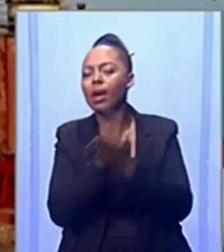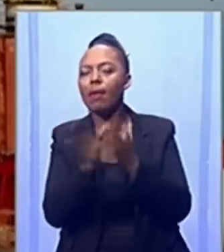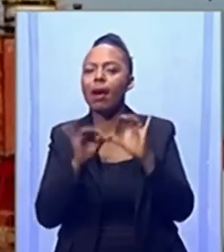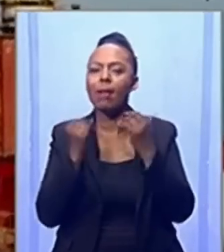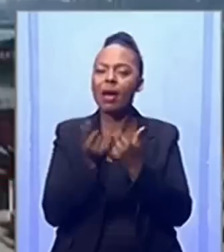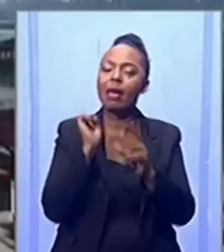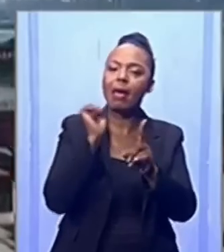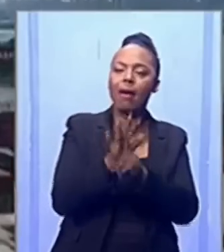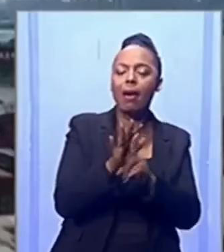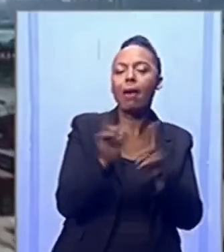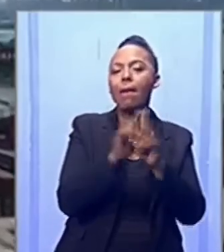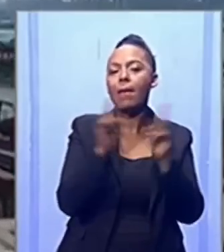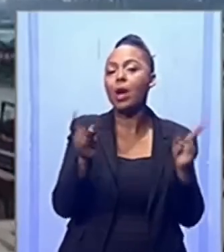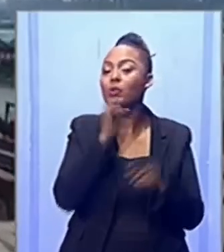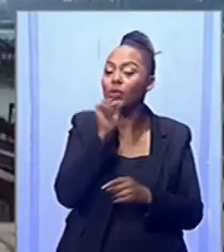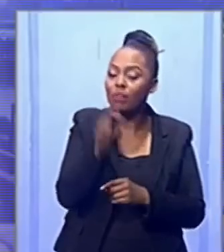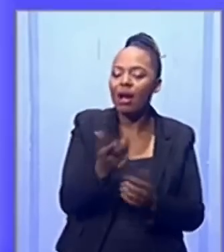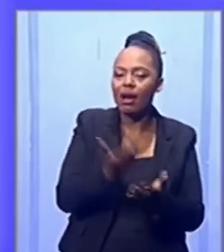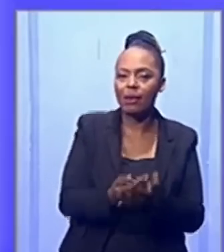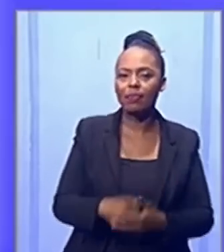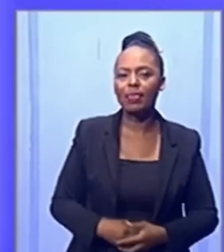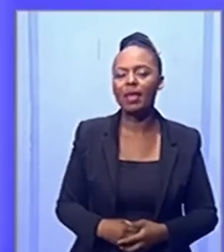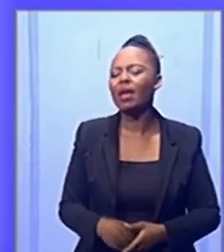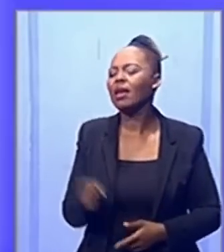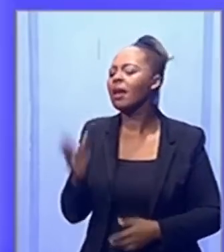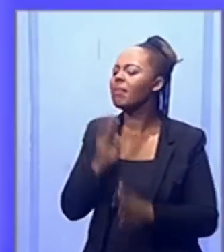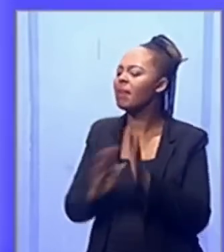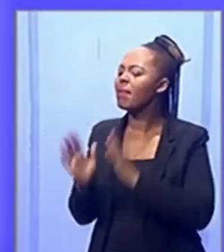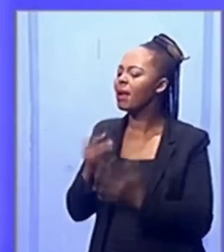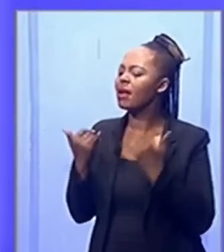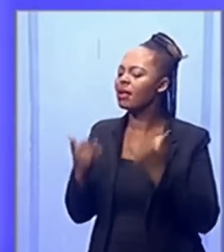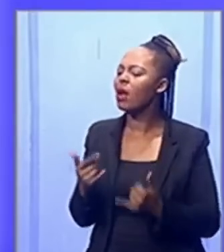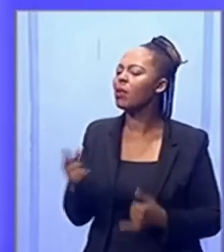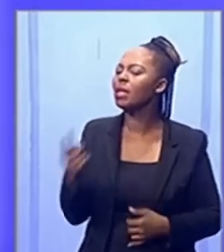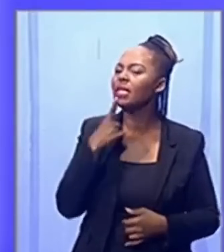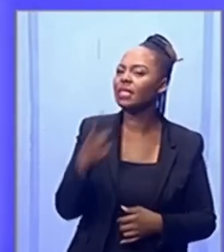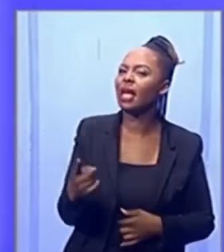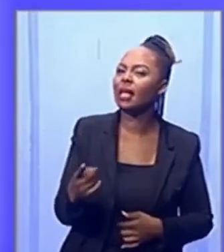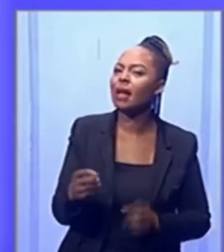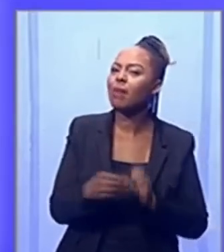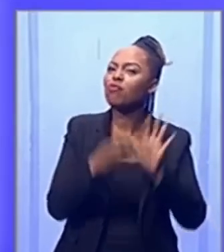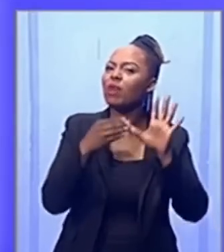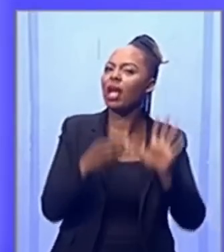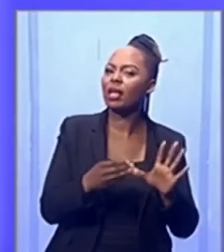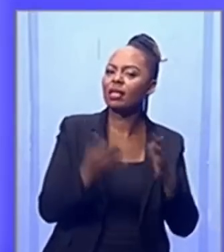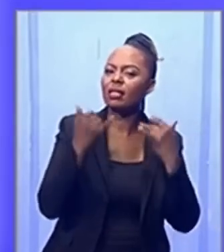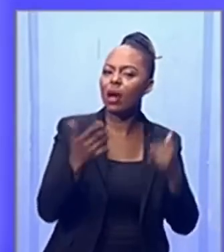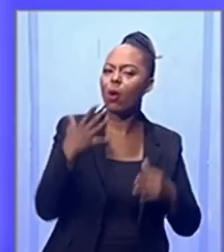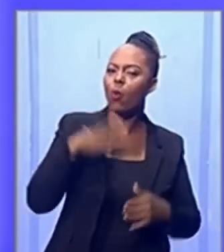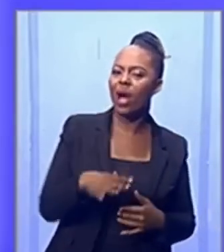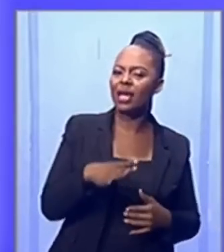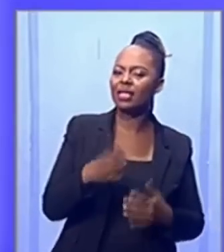go šomišwa. Bjalo ka rotlwa ke nako ka pelenyana fela go na le puo ya gore BRICS ba tla ba le currency ya